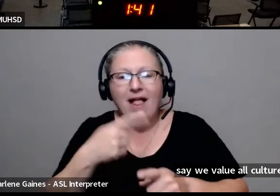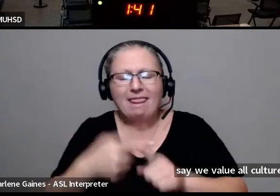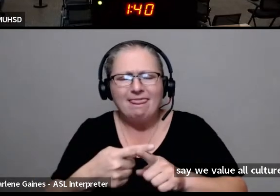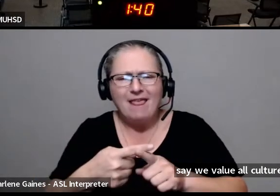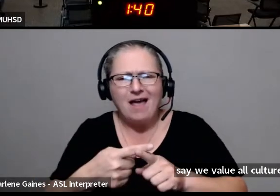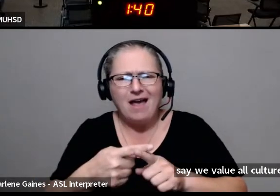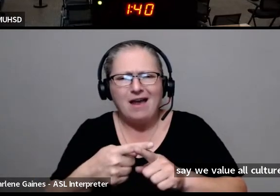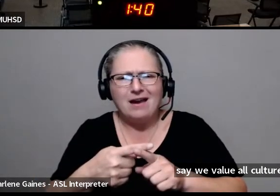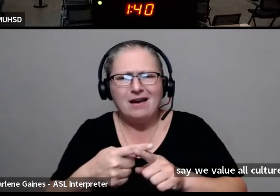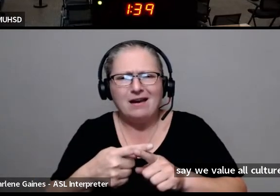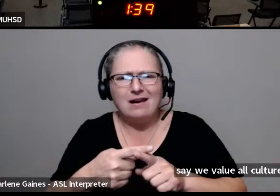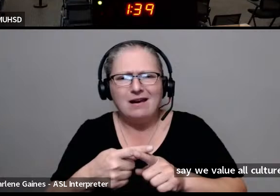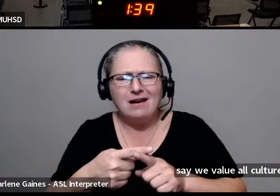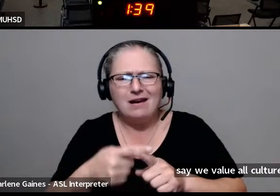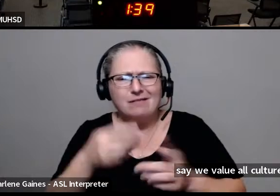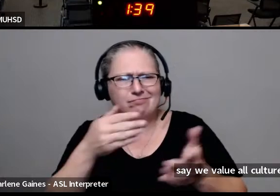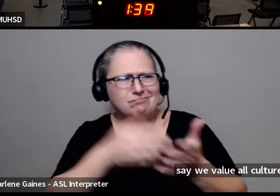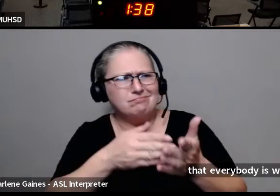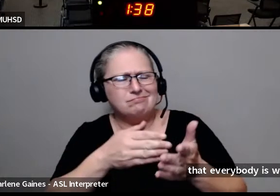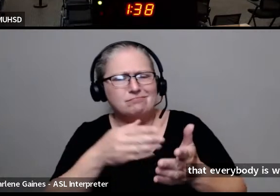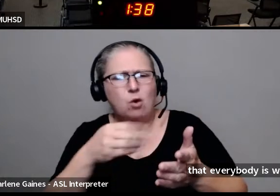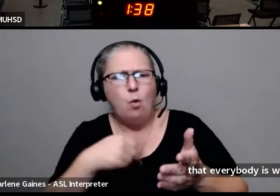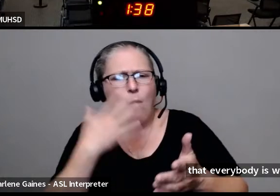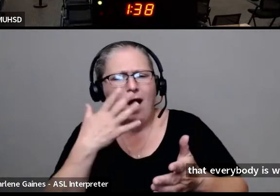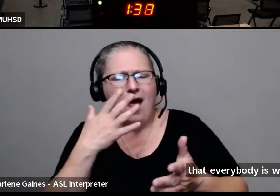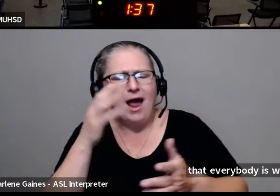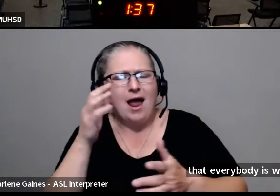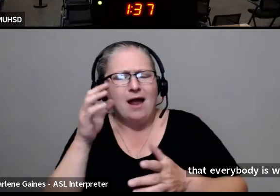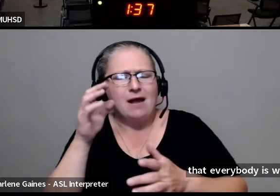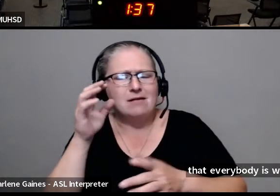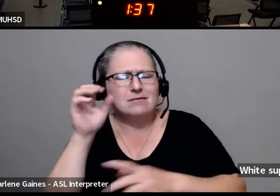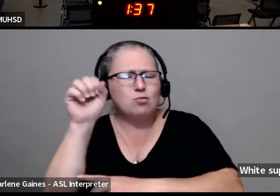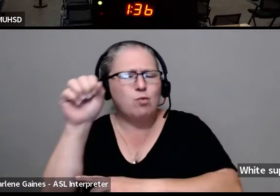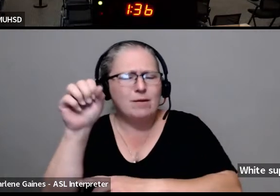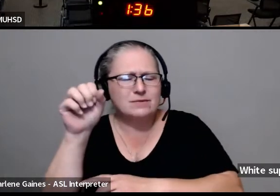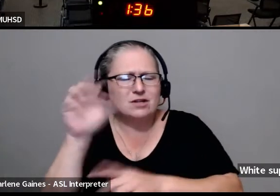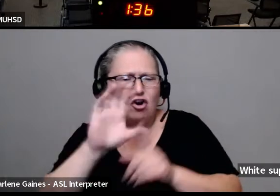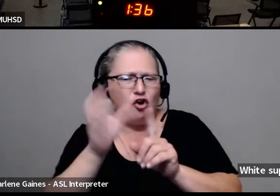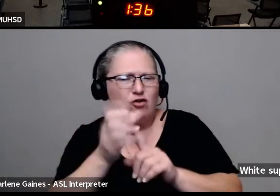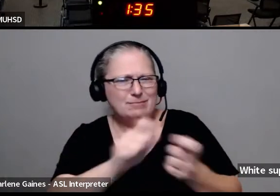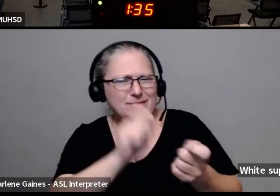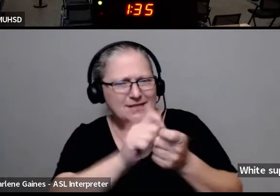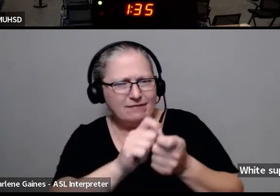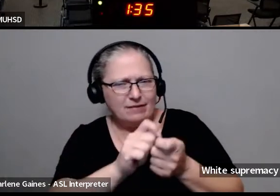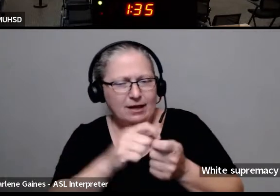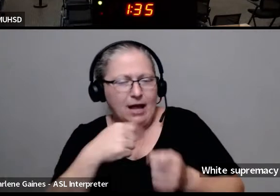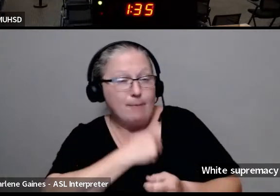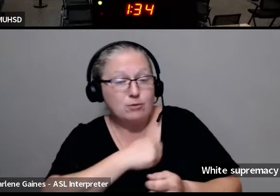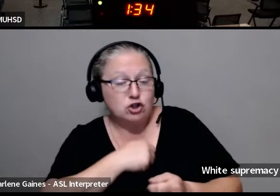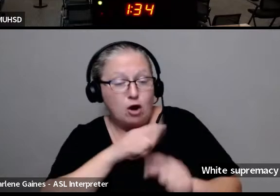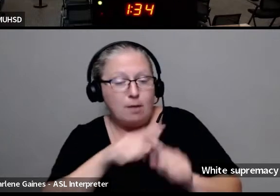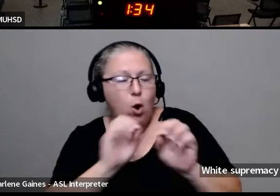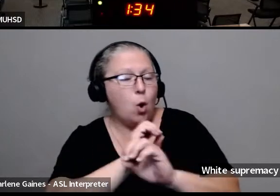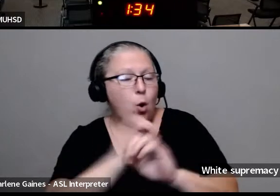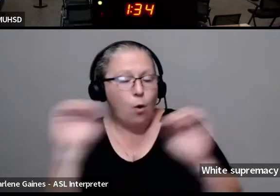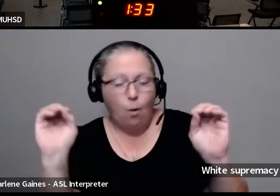demonize white supremacy culture specifically. I am sorry, but no